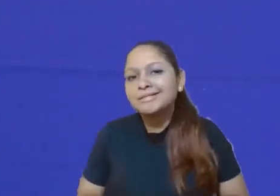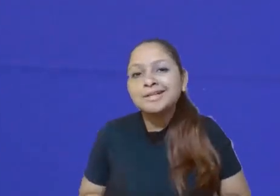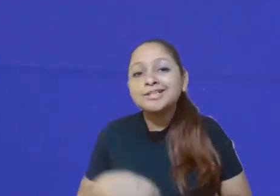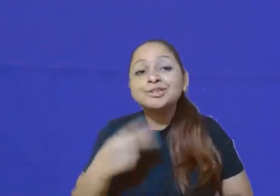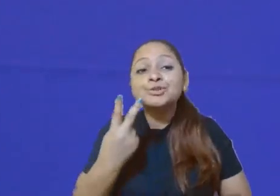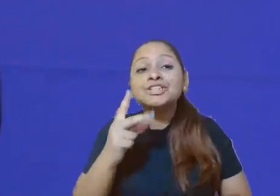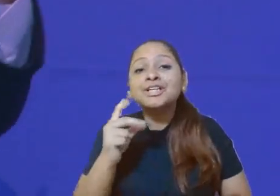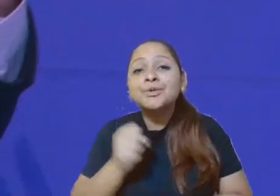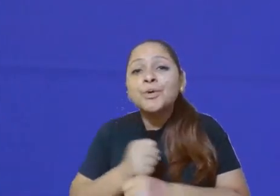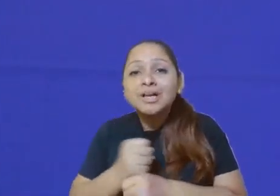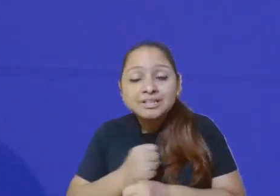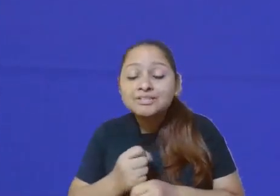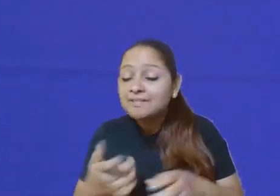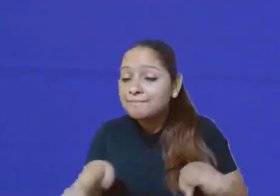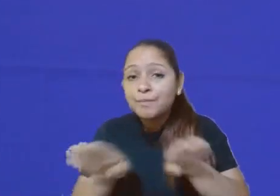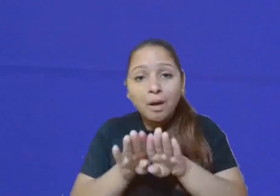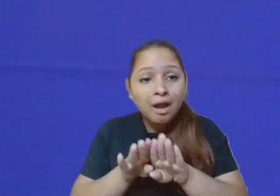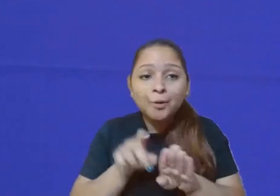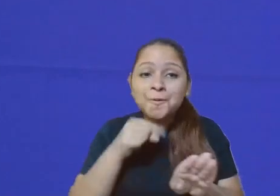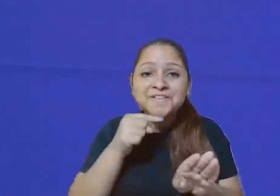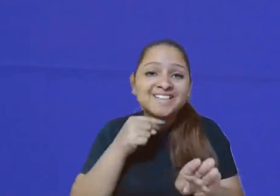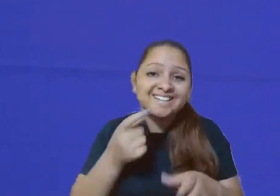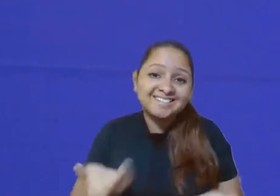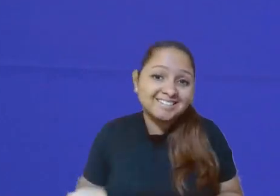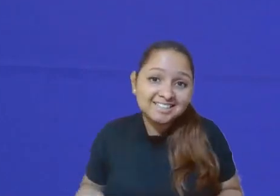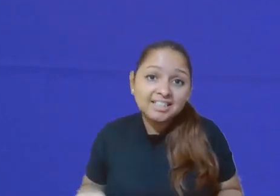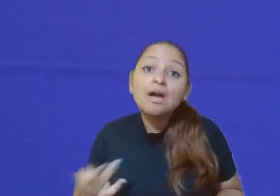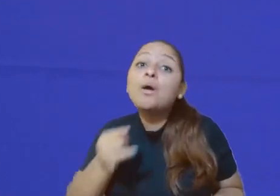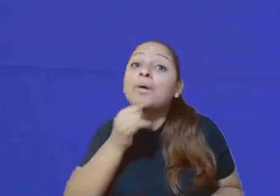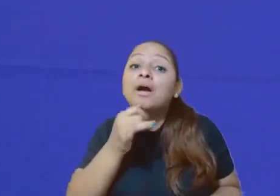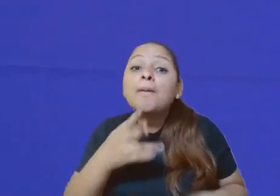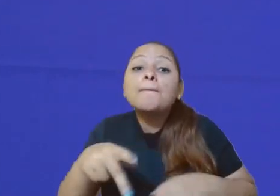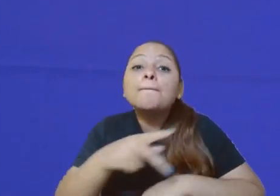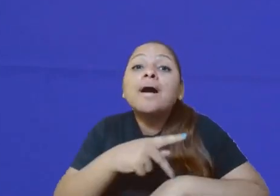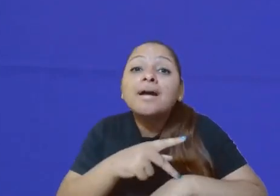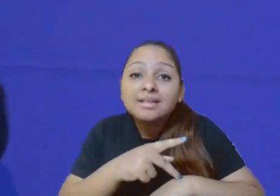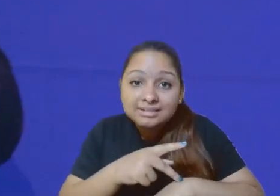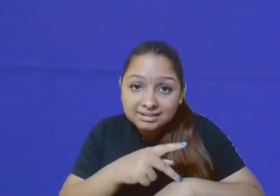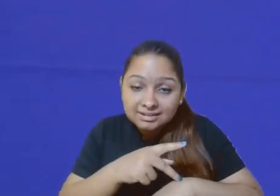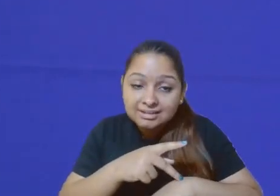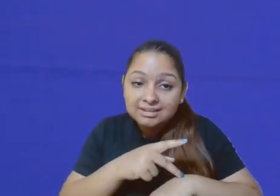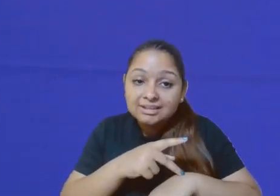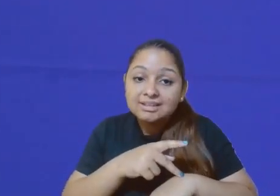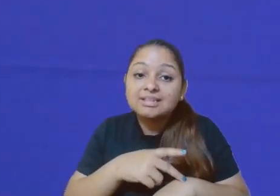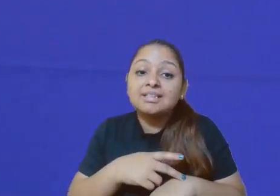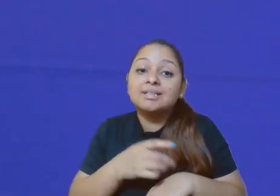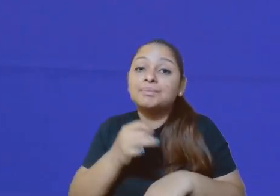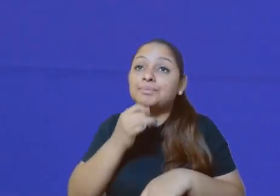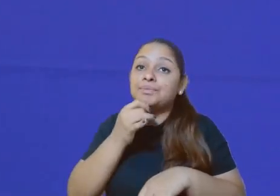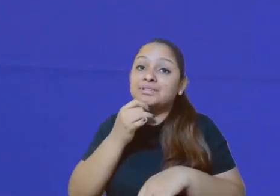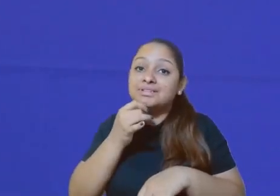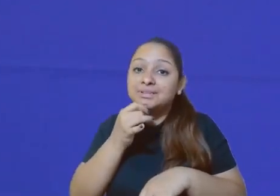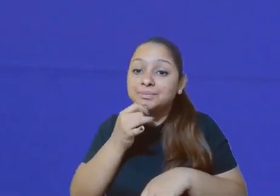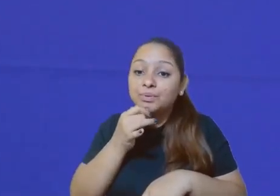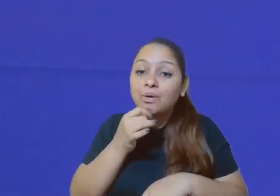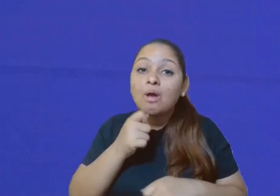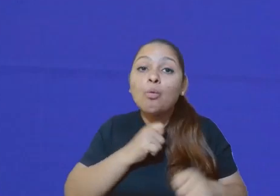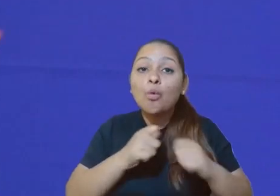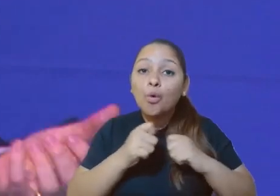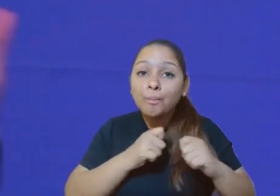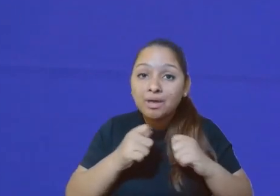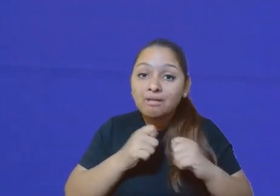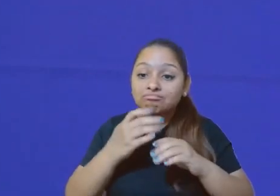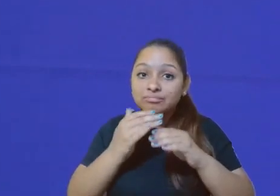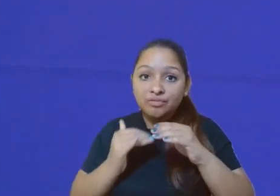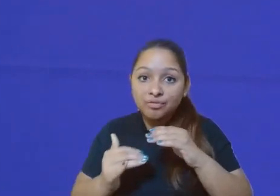have the company. So one of the main ecosystems, countries that we cannot even compare regarding the economical relevancy that Brazil